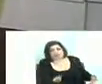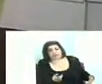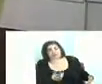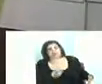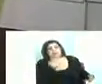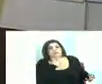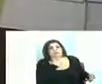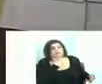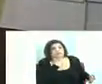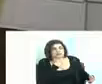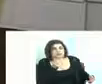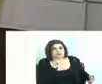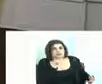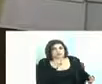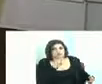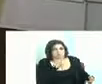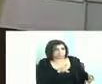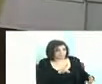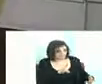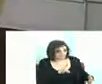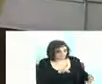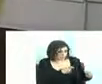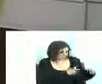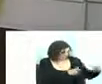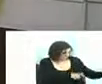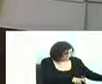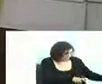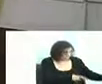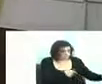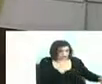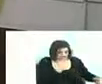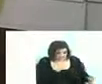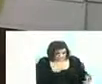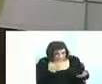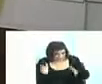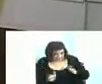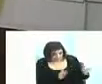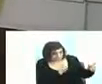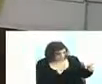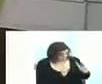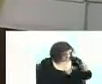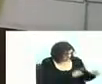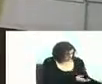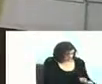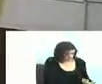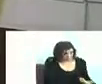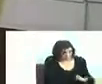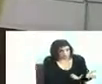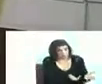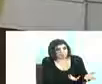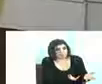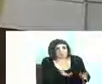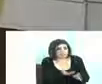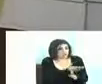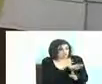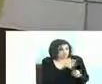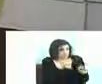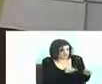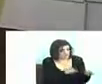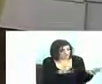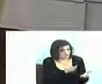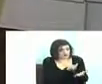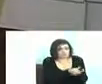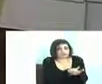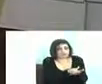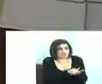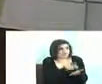puddle. And I move over across the street, and I'm about to actually go and try to give the little baby duck a nudge, but before I can do so, the little